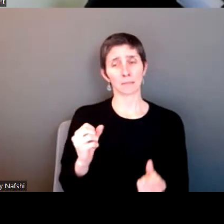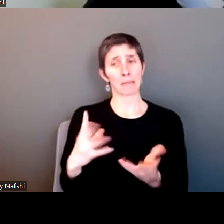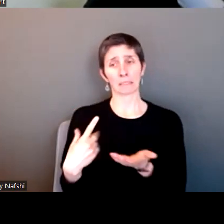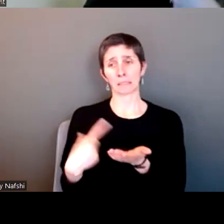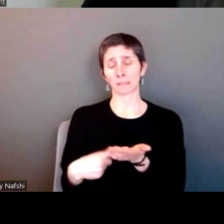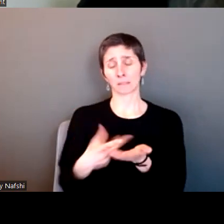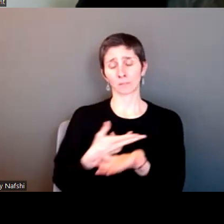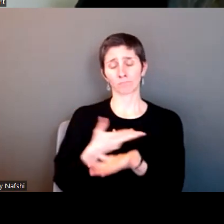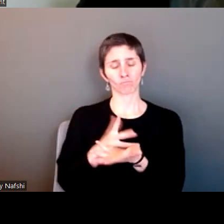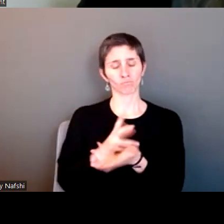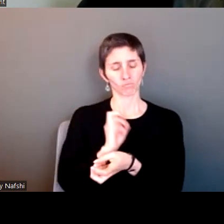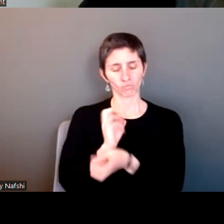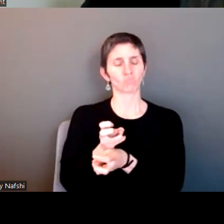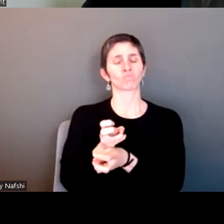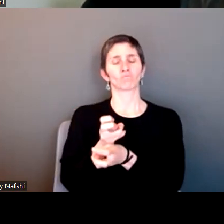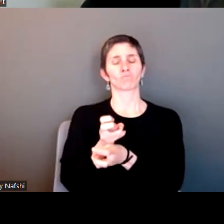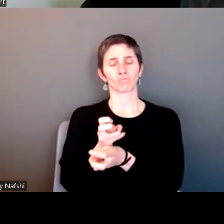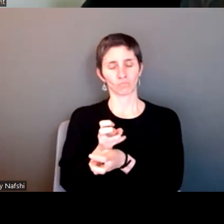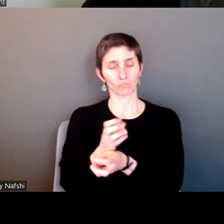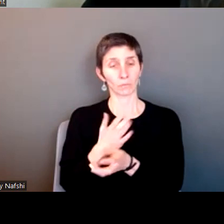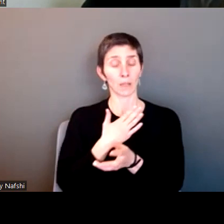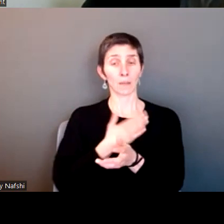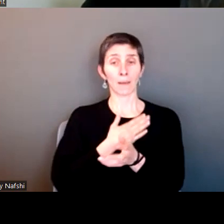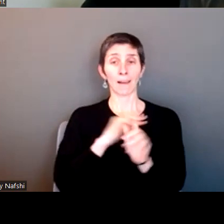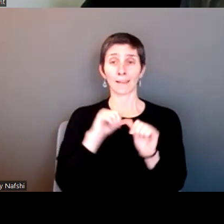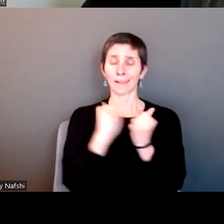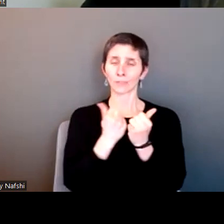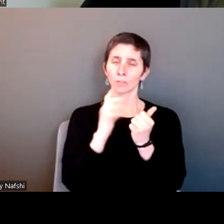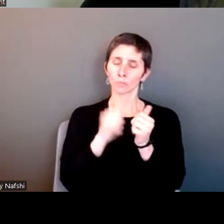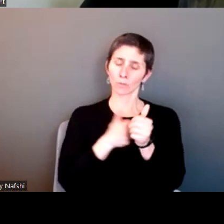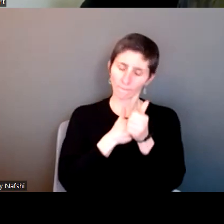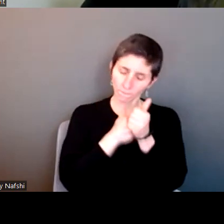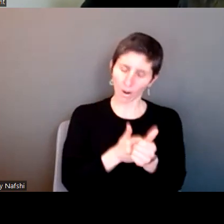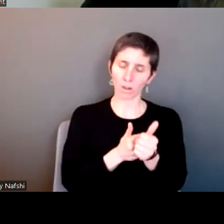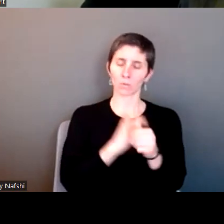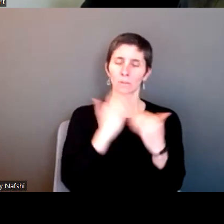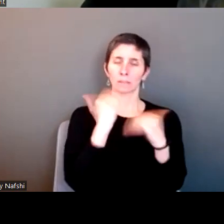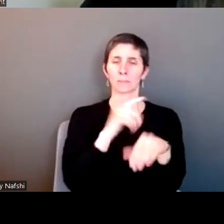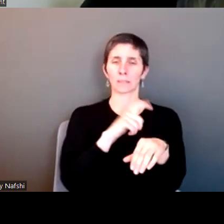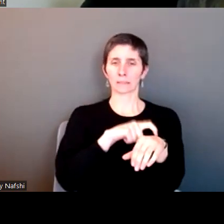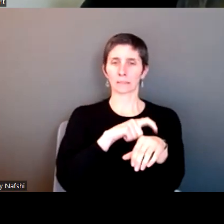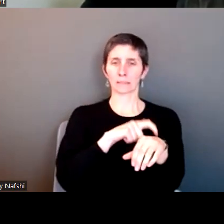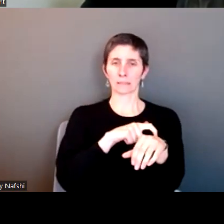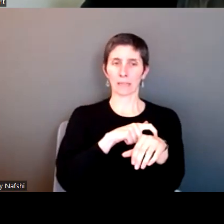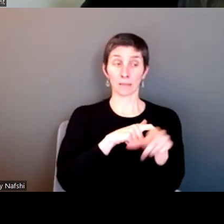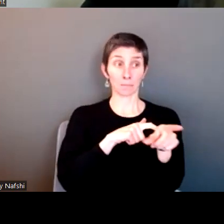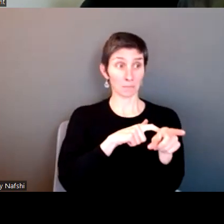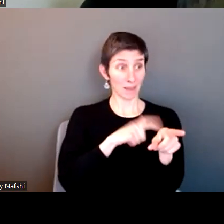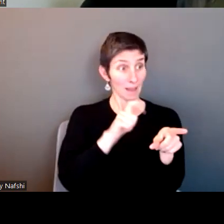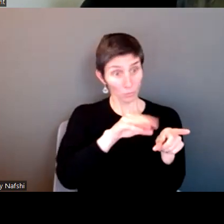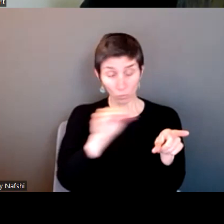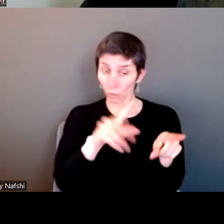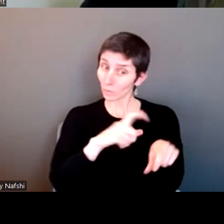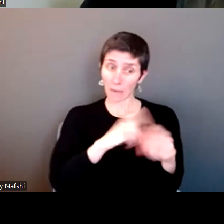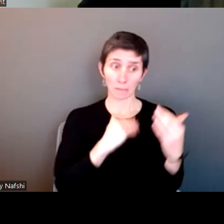Our agency, we try to maintain our time limit and try and find alternate safe space, even if it's a temporary housing,